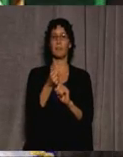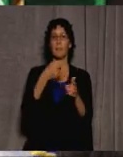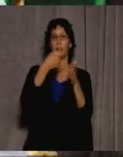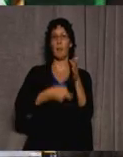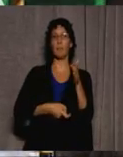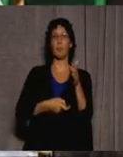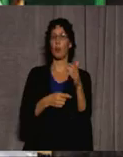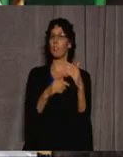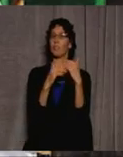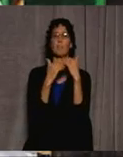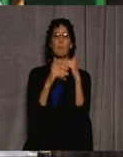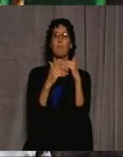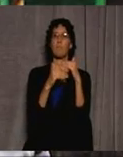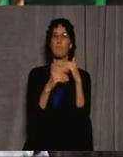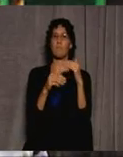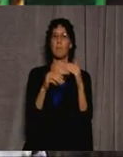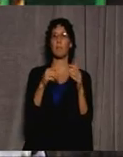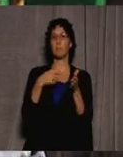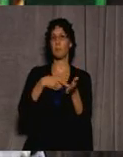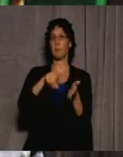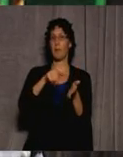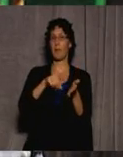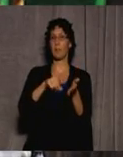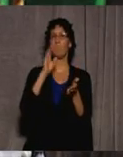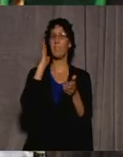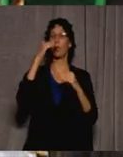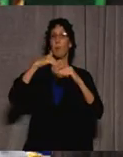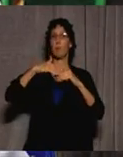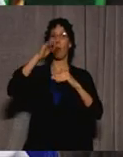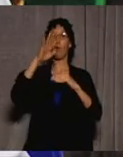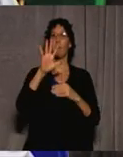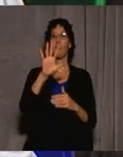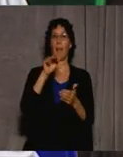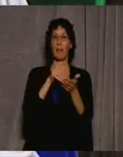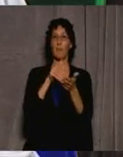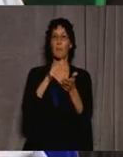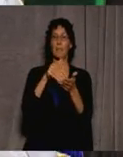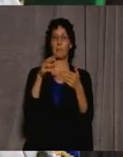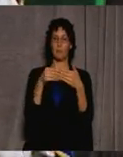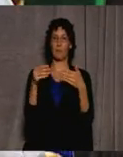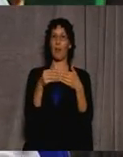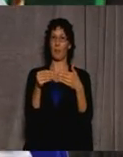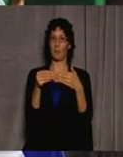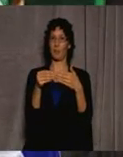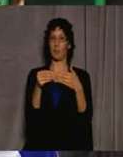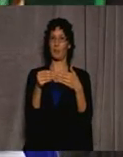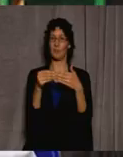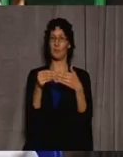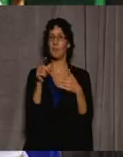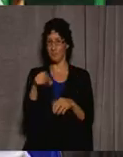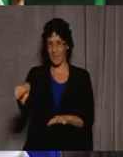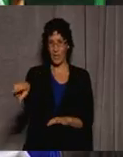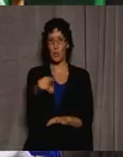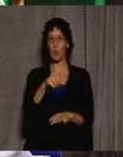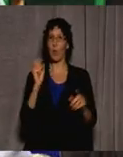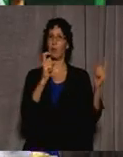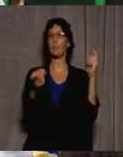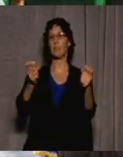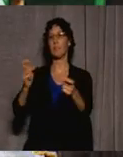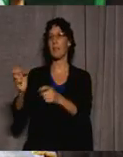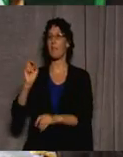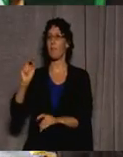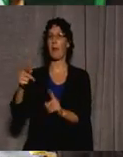wage, it would be over $5 million that you gave back to